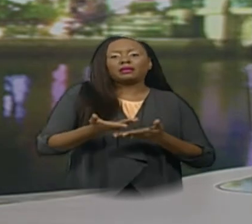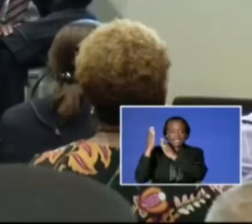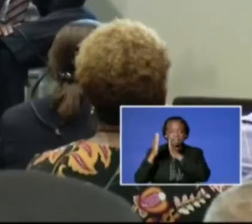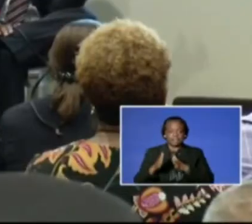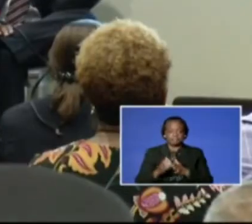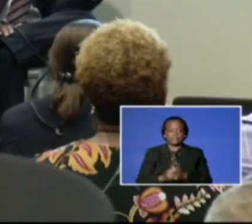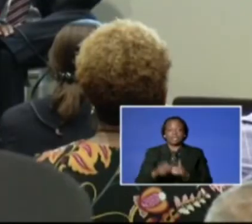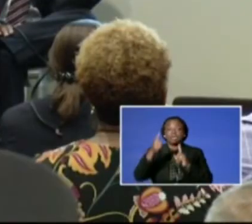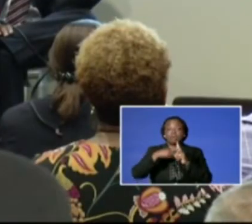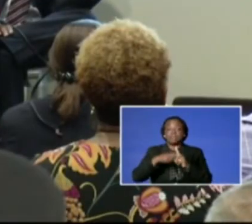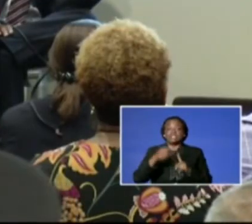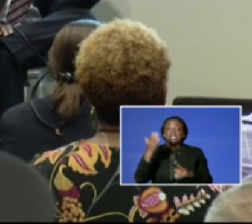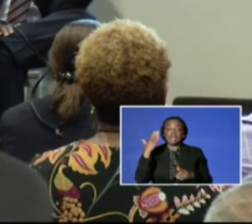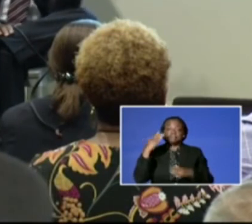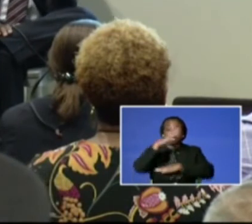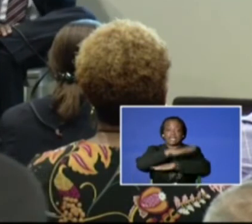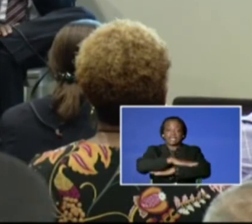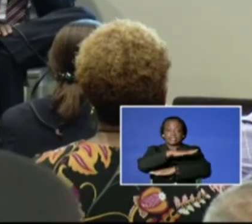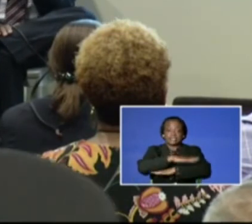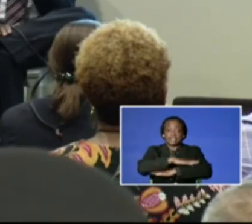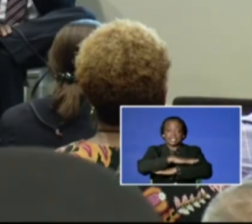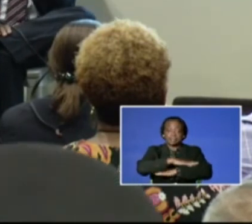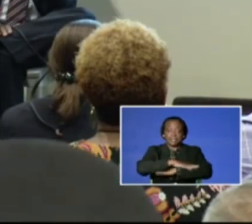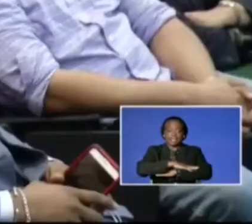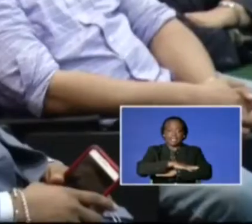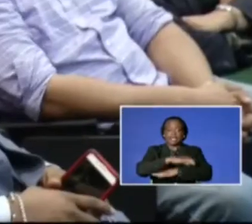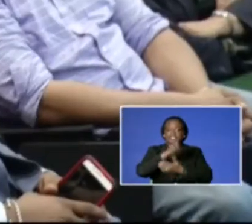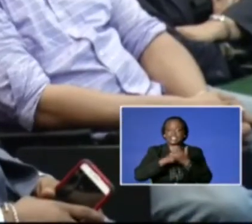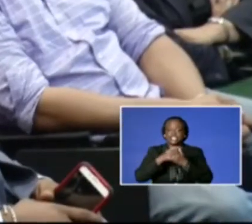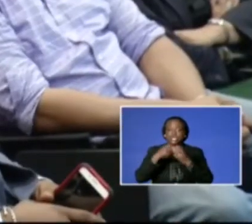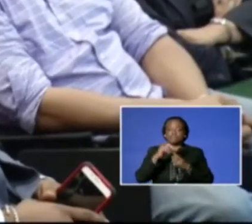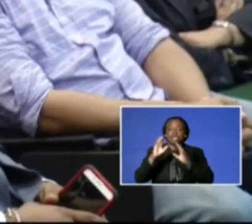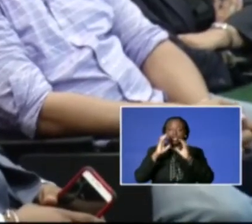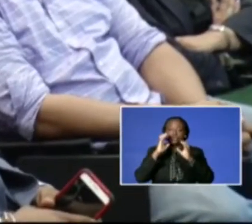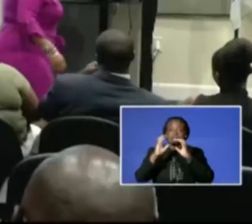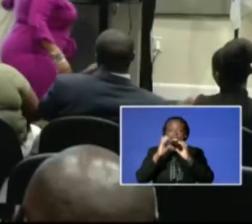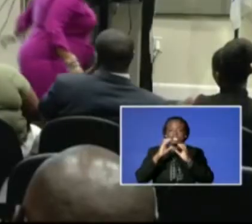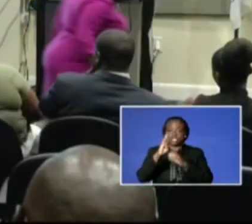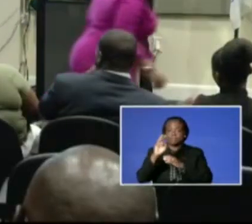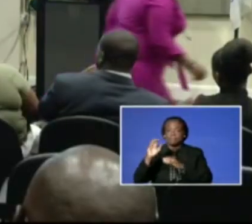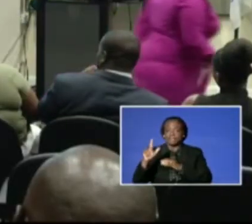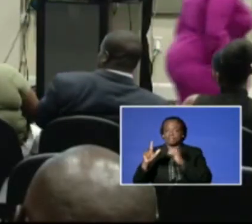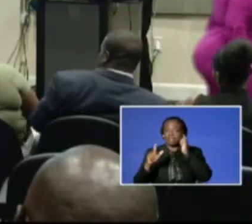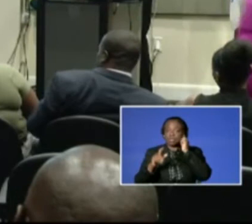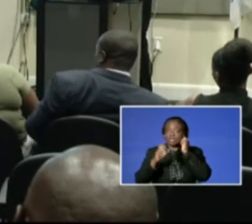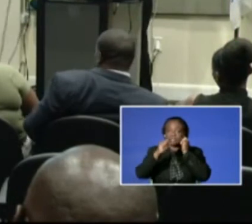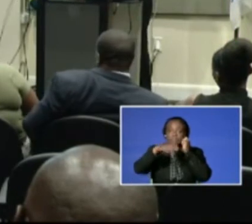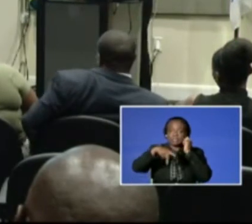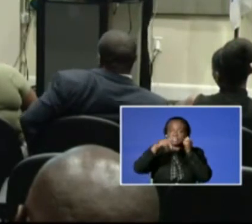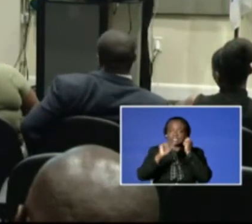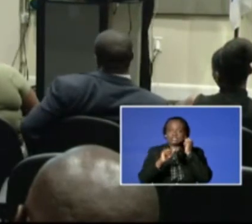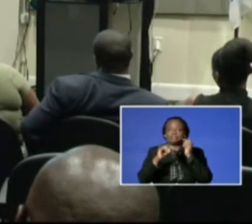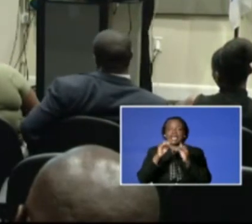Months after tabling an amended version of the Interception of Communications Bill, otherwise known as the Spy Bill, in the House of Assembly, Minister